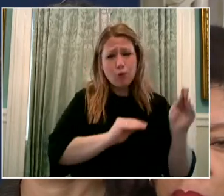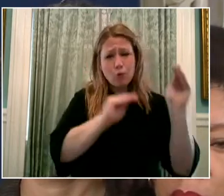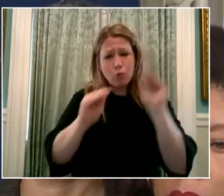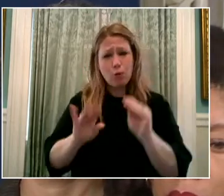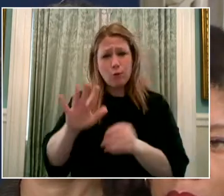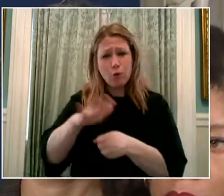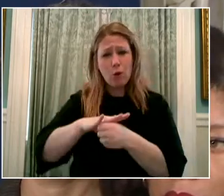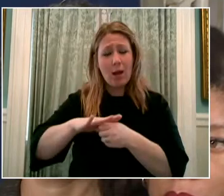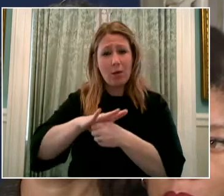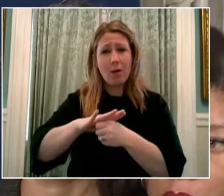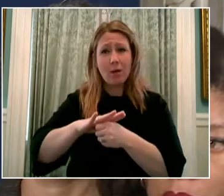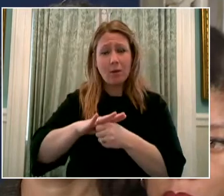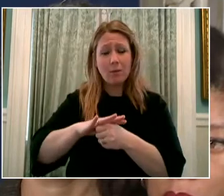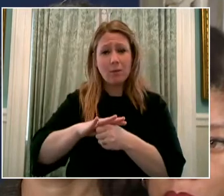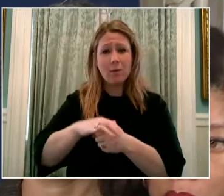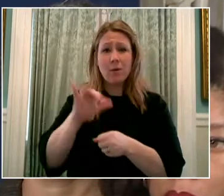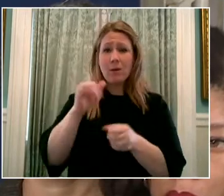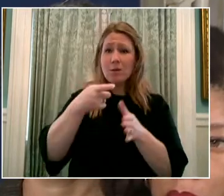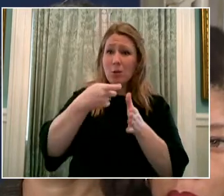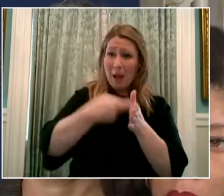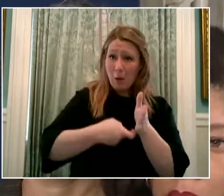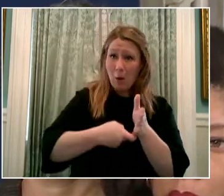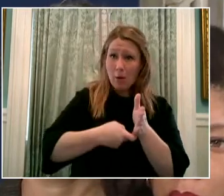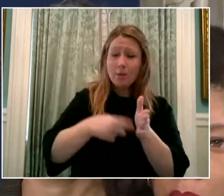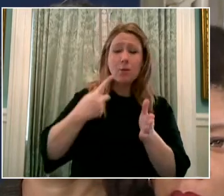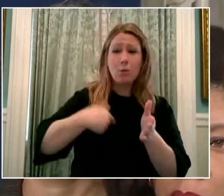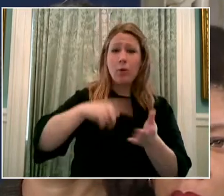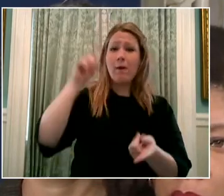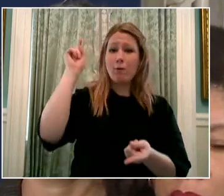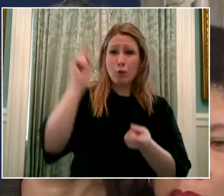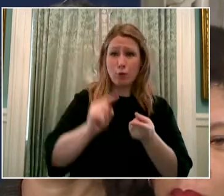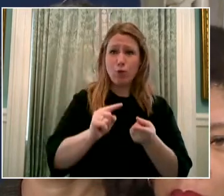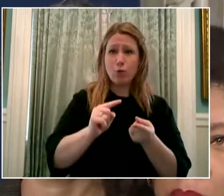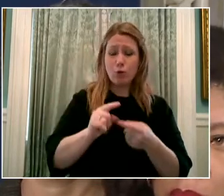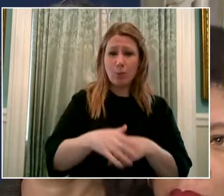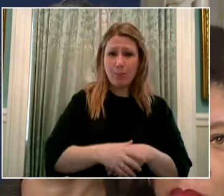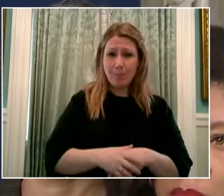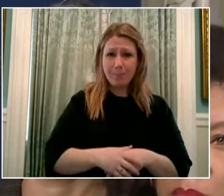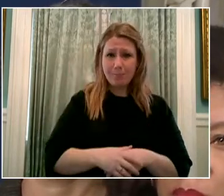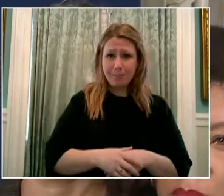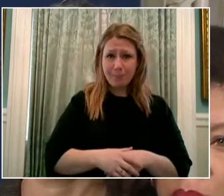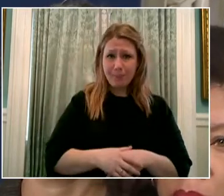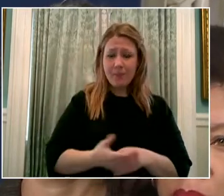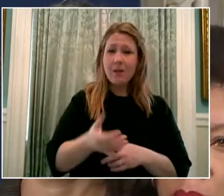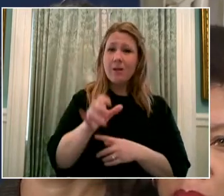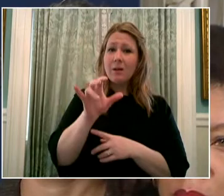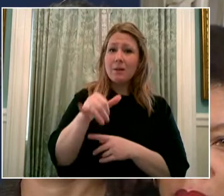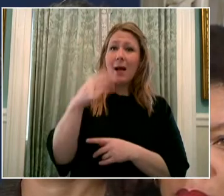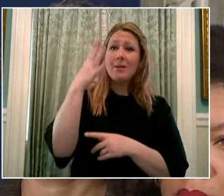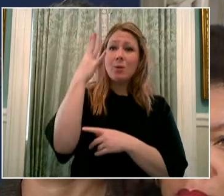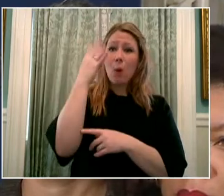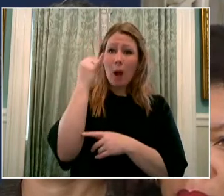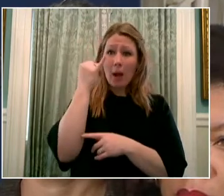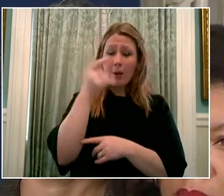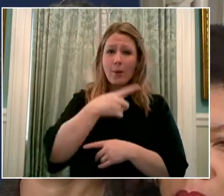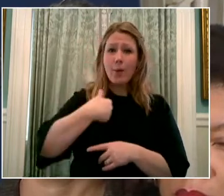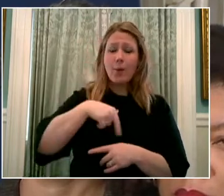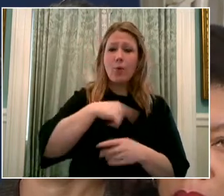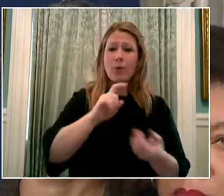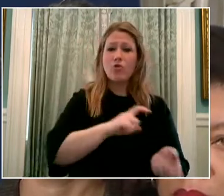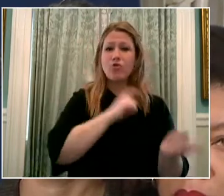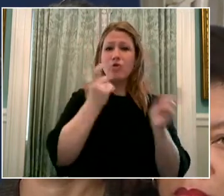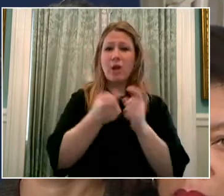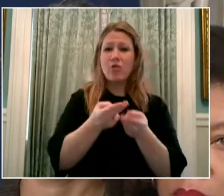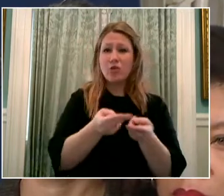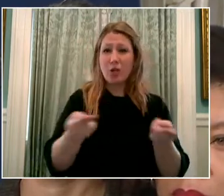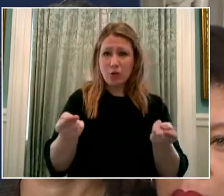That's why we moved to congregate shelters. We said we're not going to keep single adult men in hotels. It was